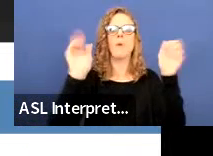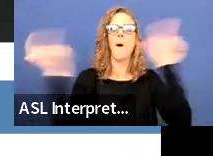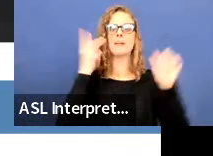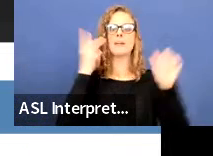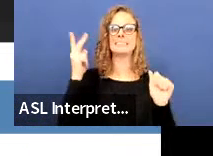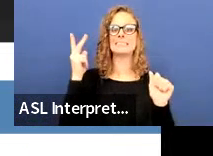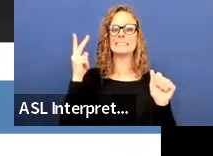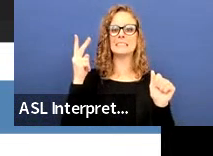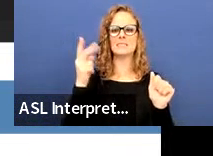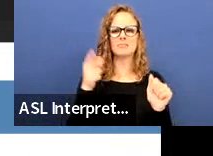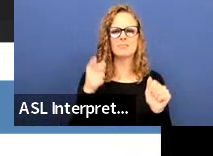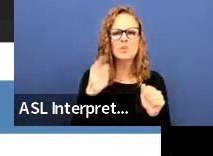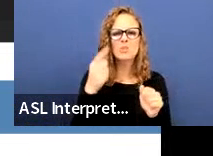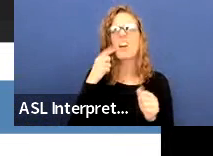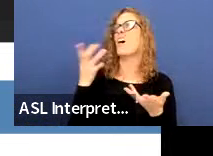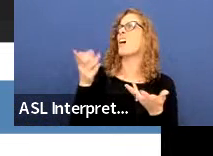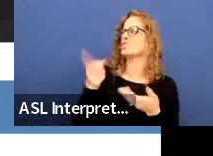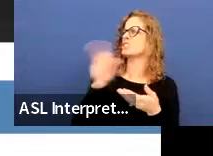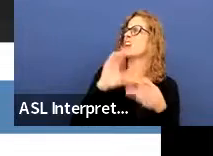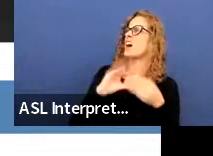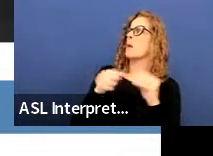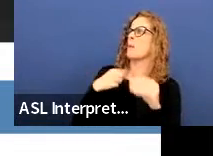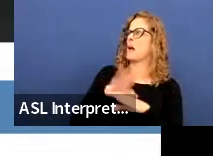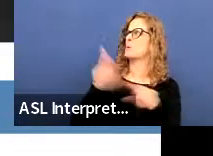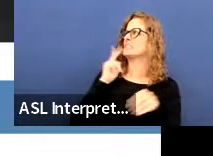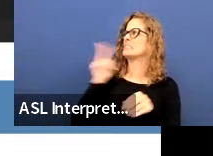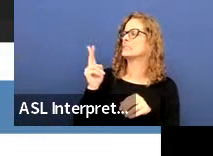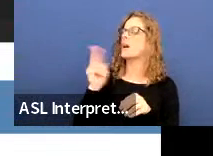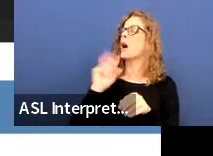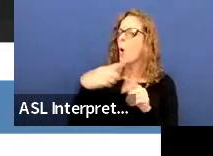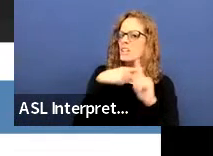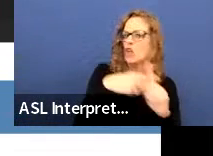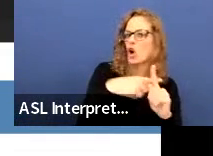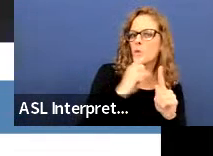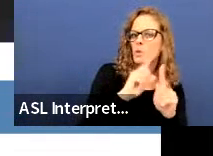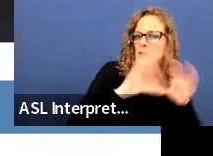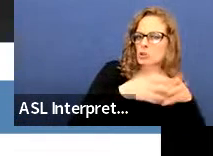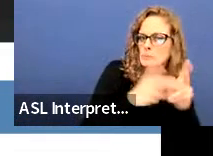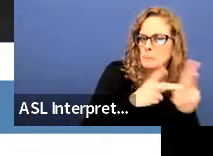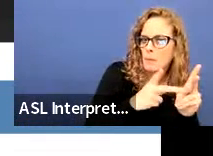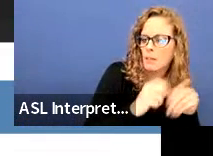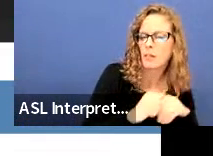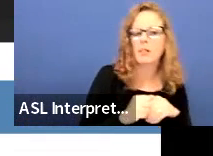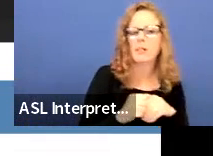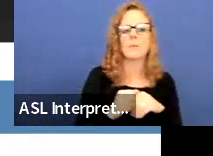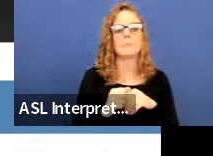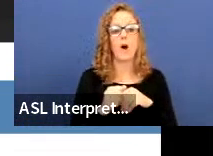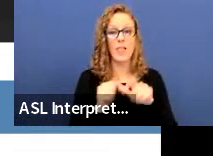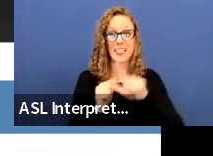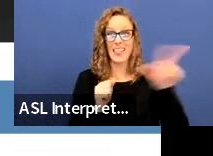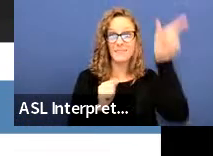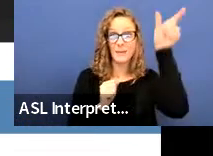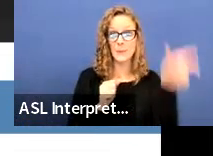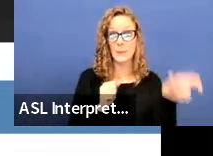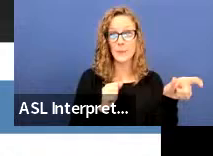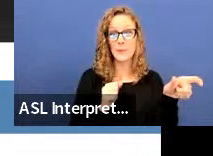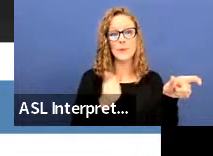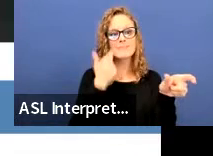want folks to bear that in mind. And what you see on the left here is some of the updated creative that we have been running on